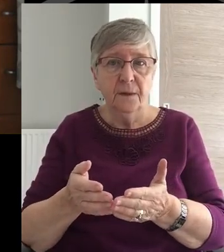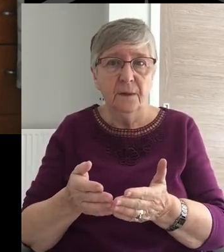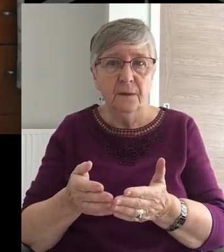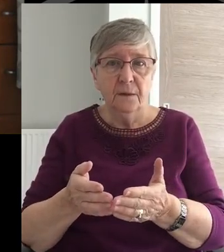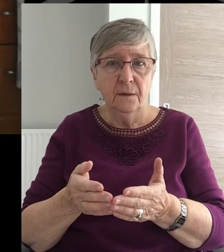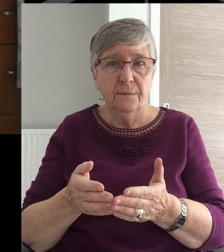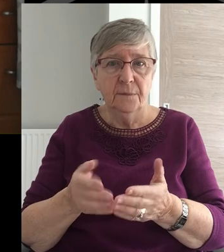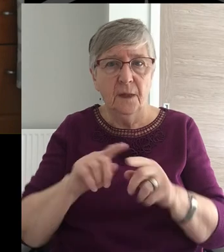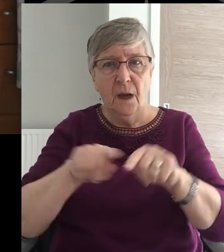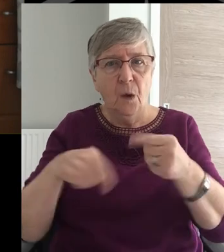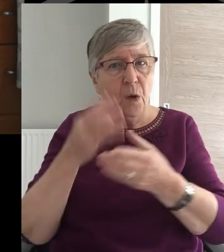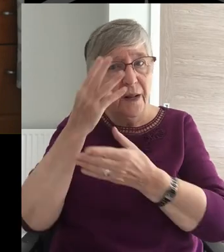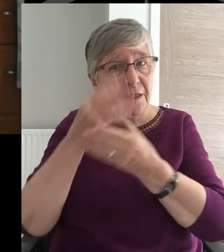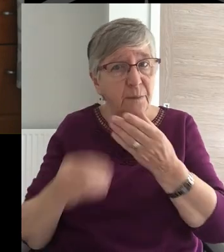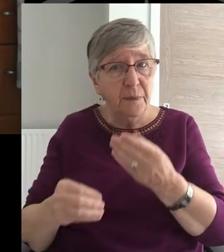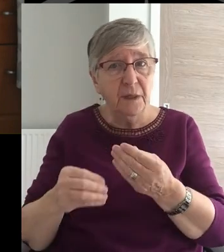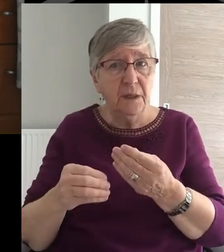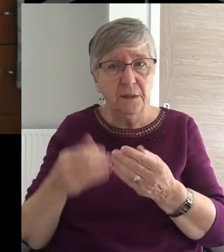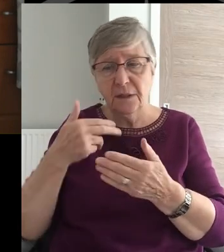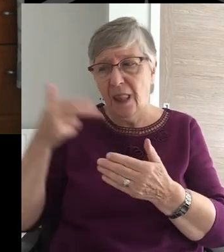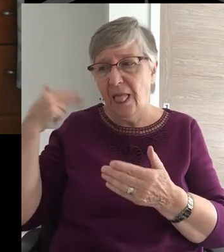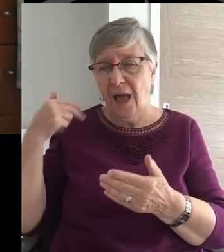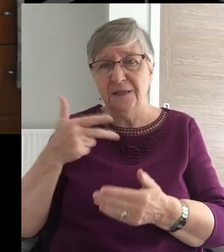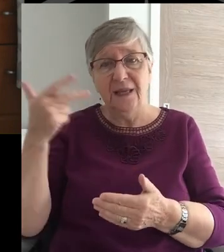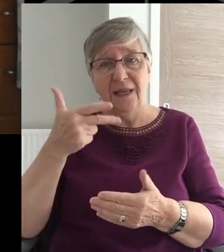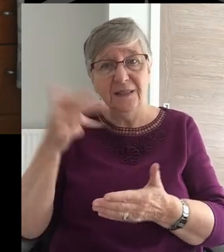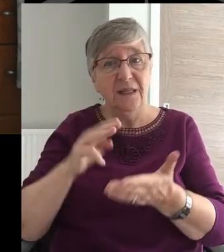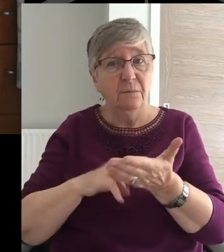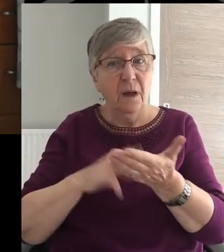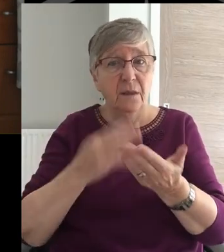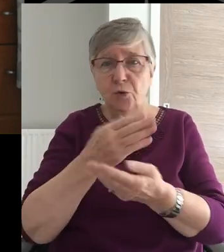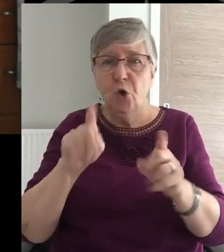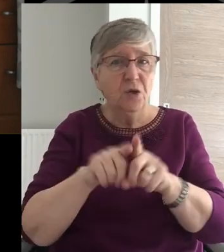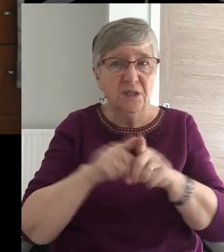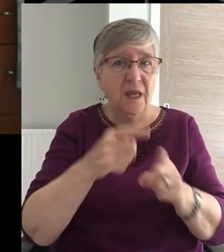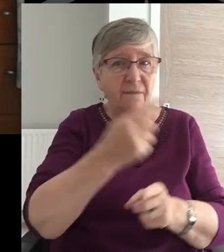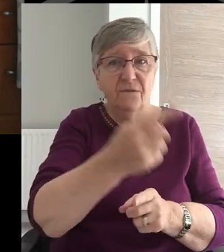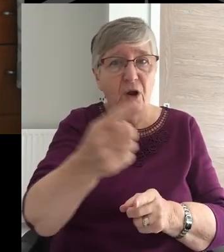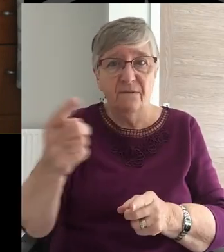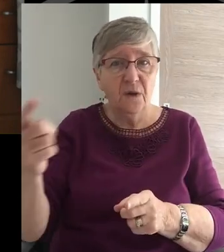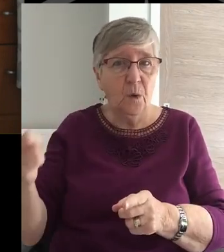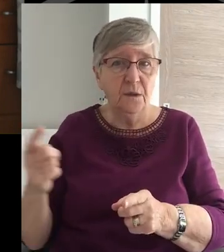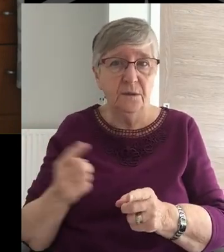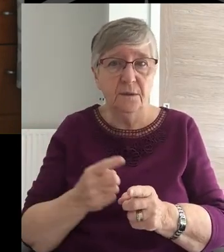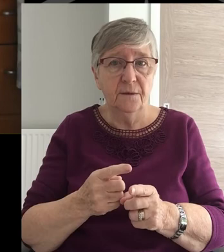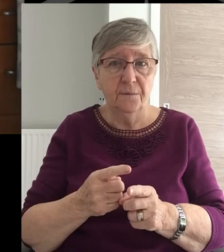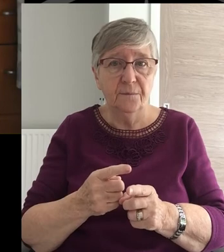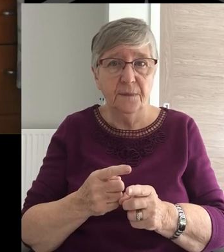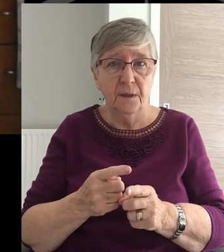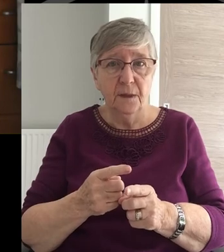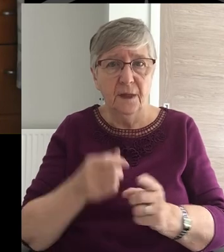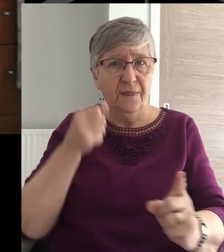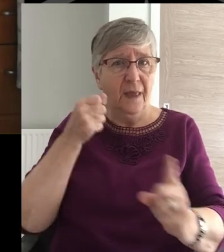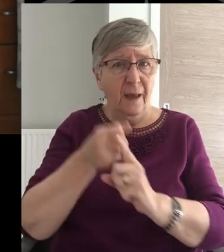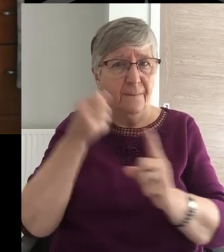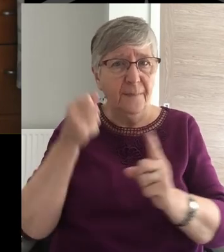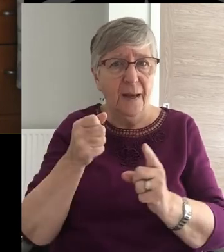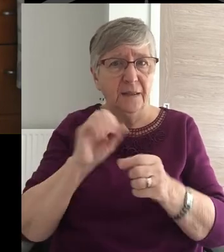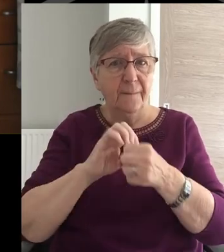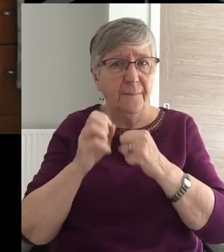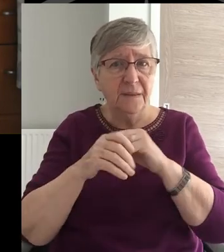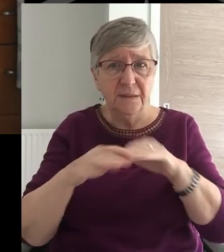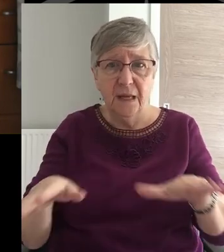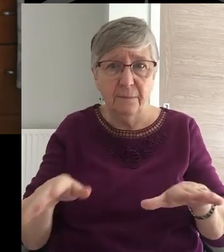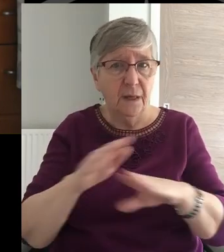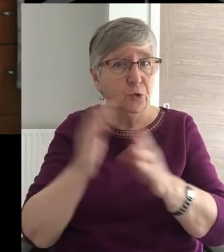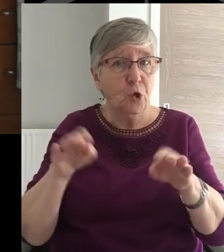Our experience of the past 18 months or so will not have been the same for everyone. The impact of the pandemic has not been felt